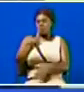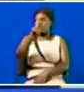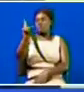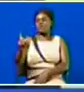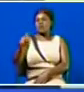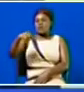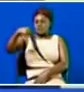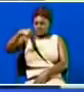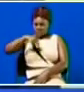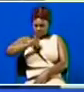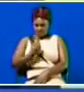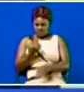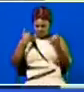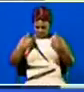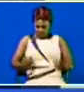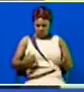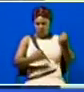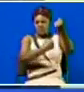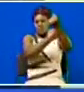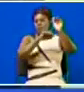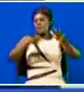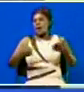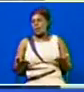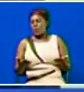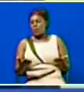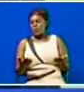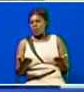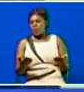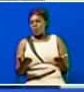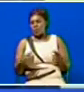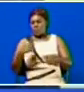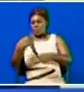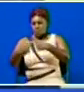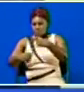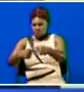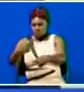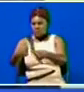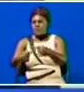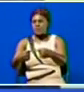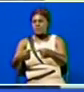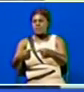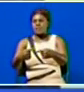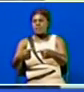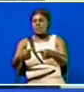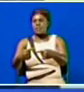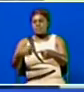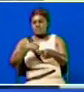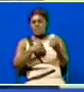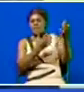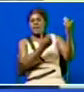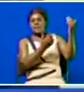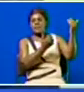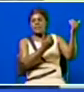therefore, what I personally would favor is a process. I would expect